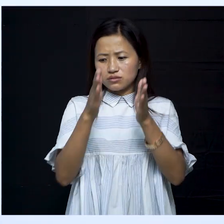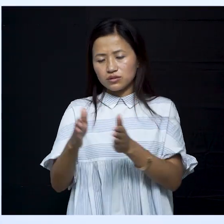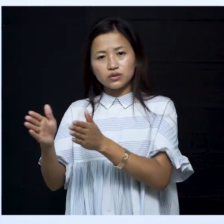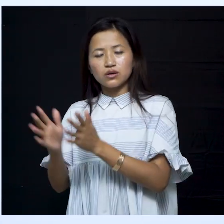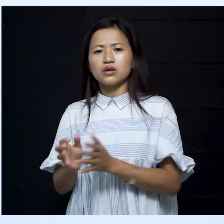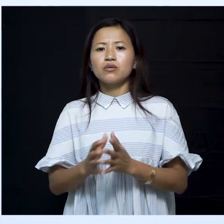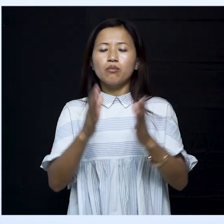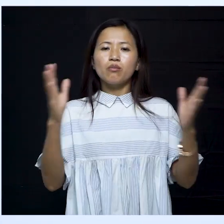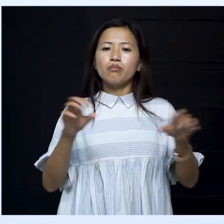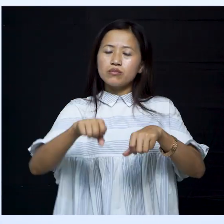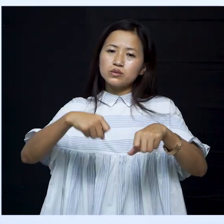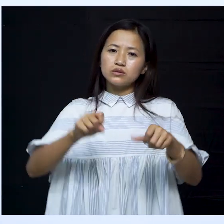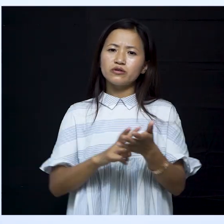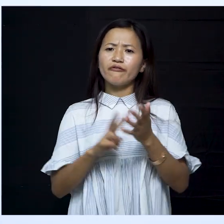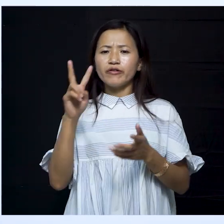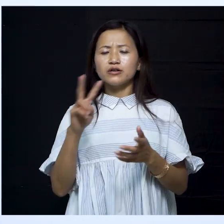so-and-so Motor Vehicles